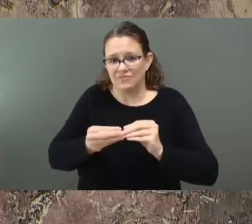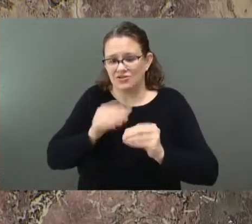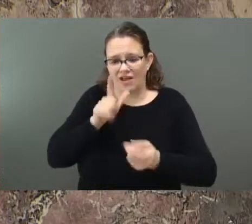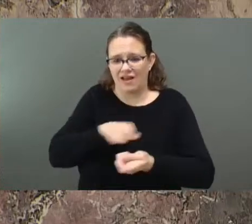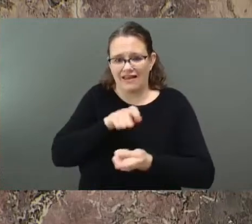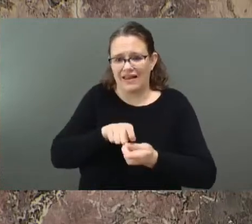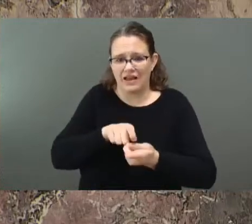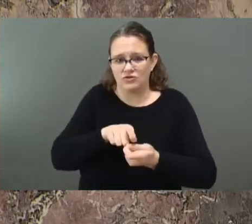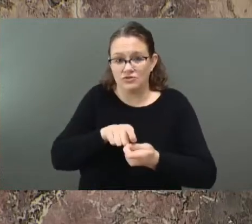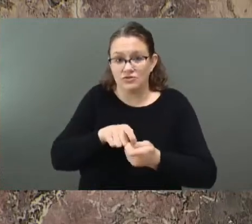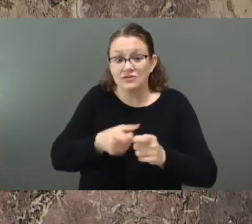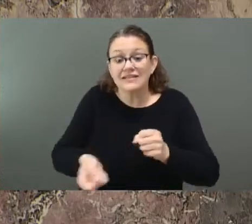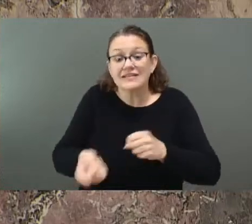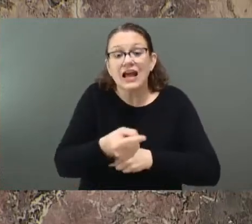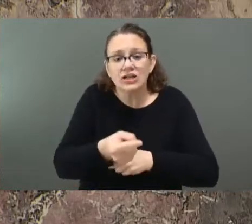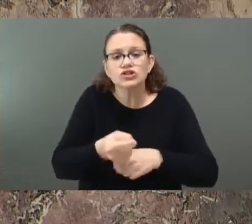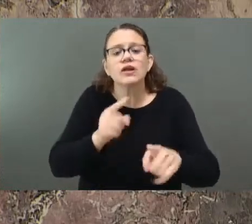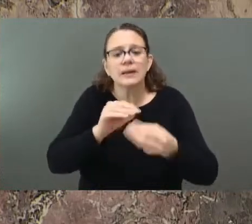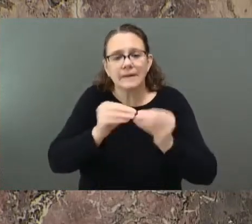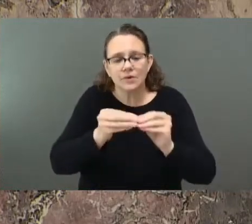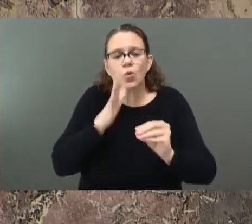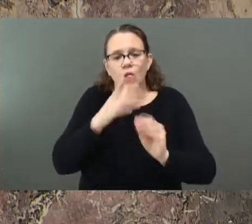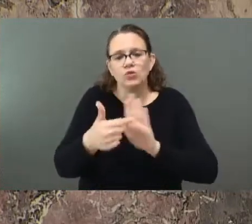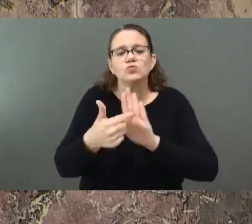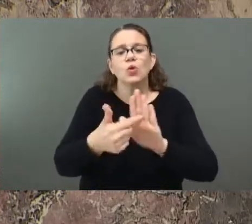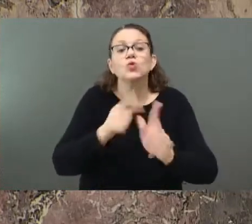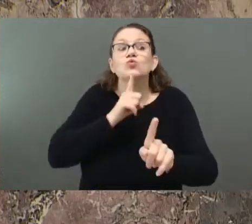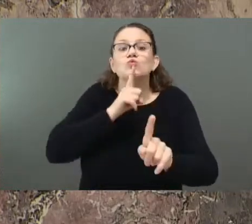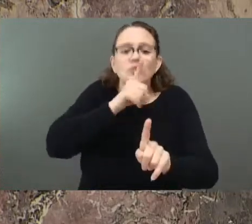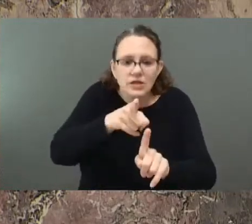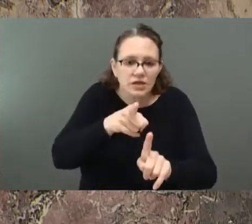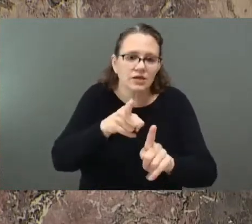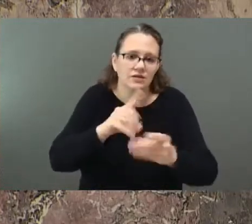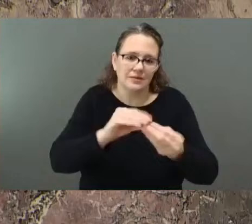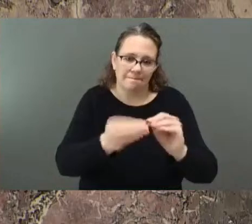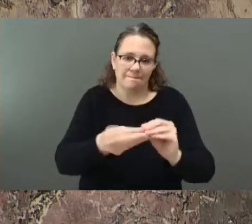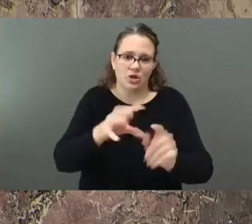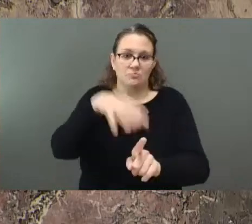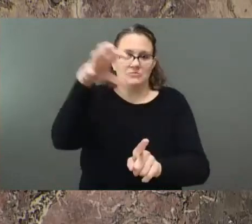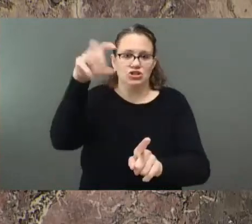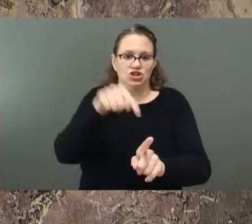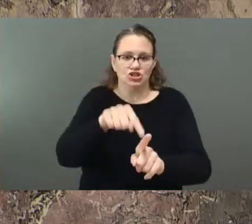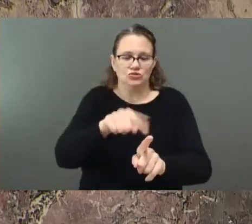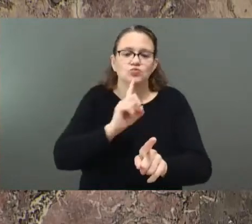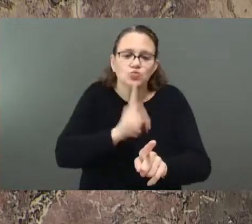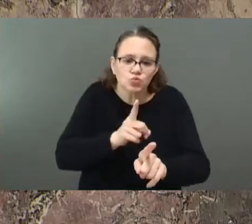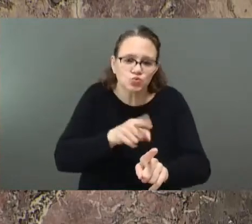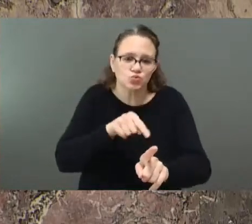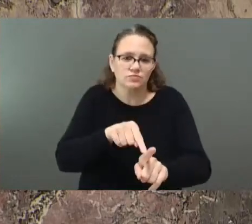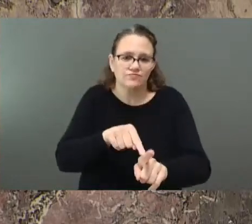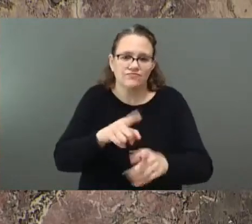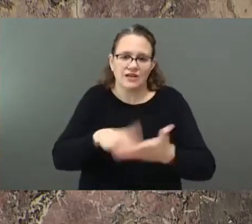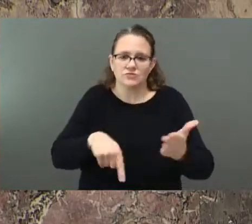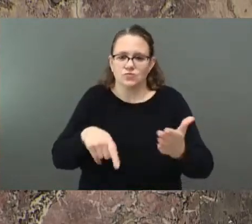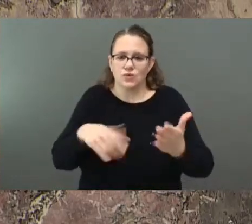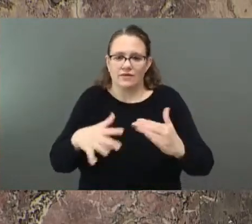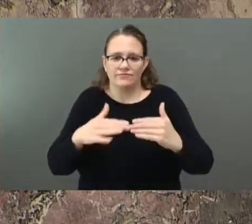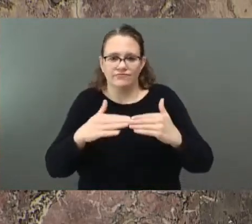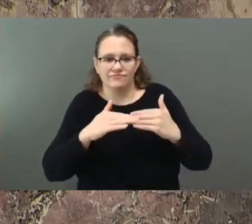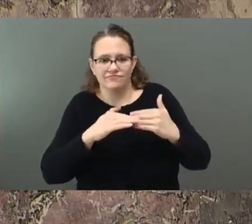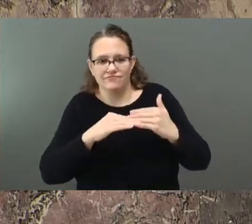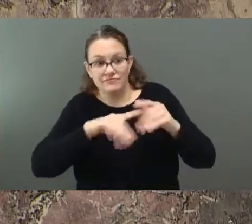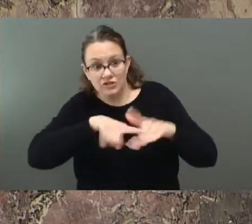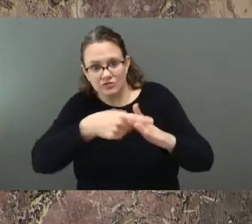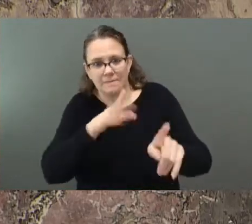that we've been experiencing in British Columbia steadily since 2018, 5% since 2018.